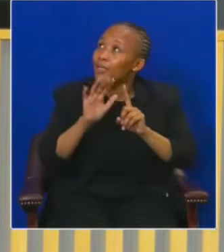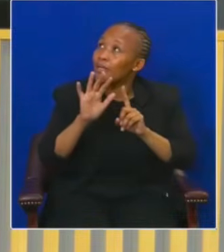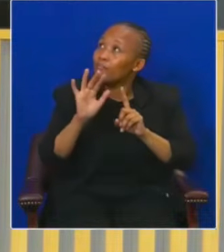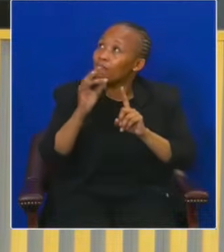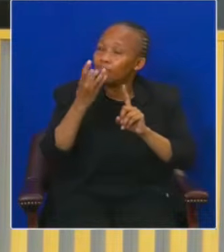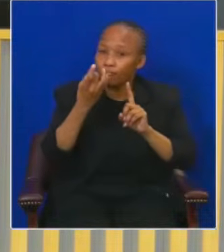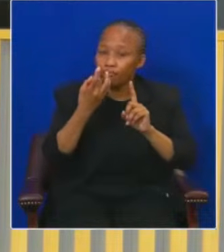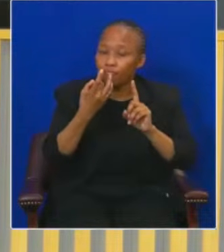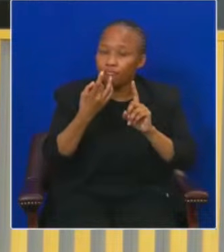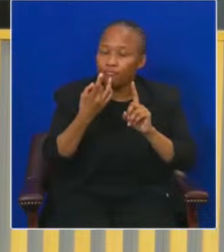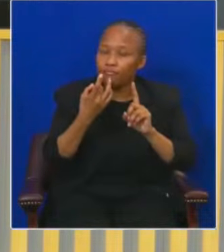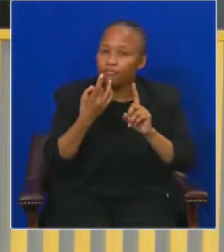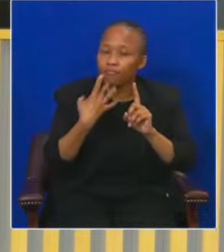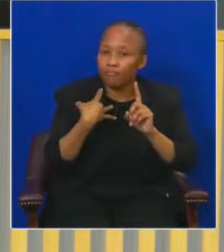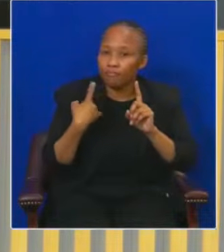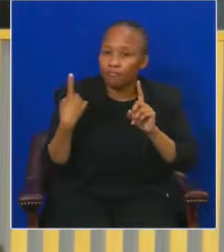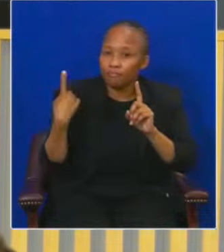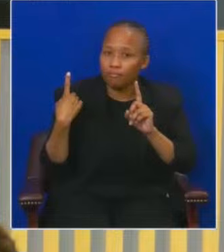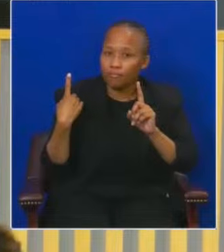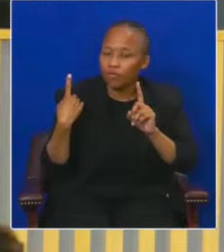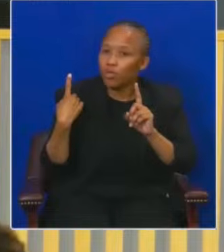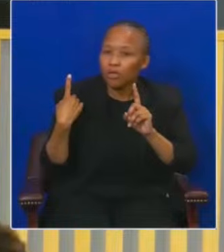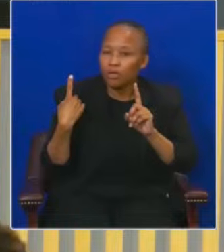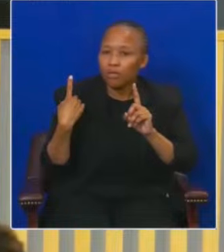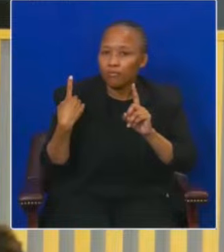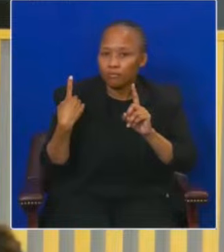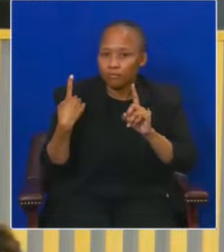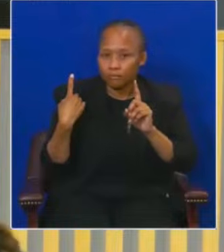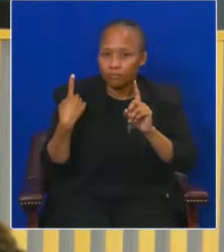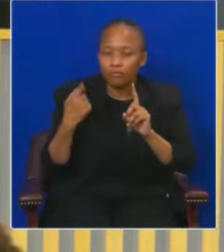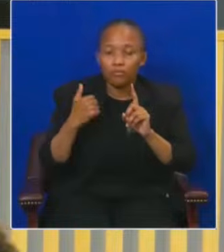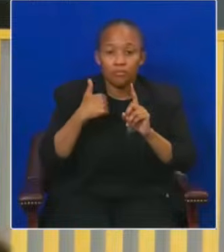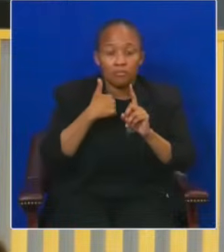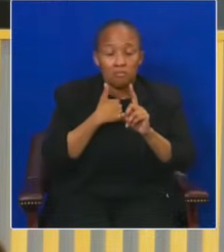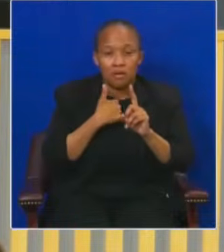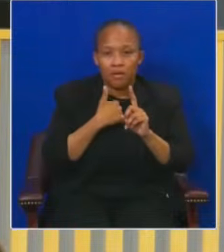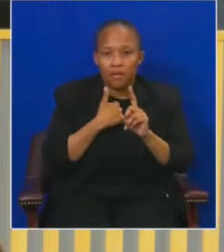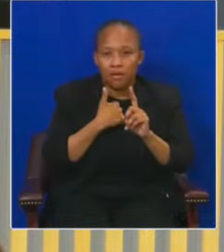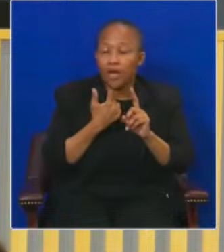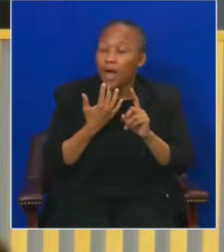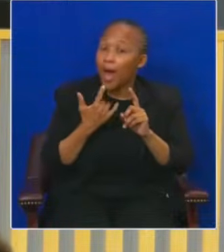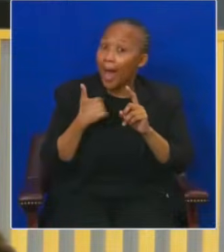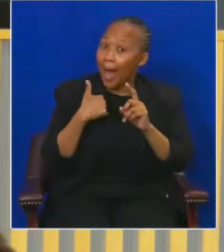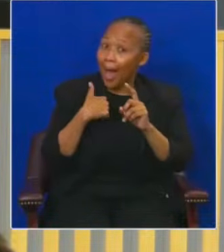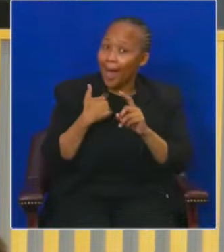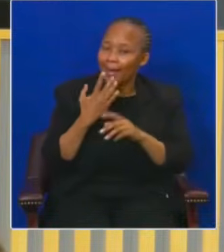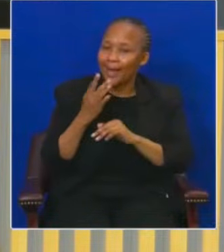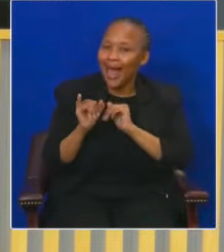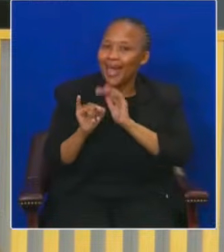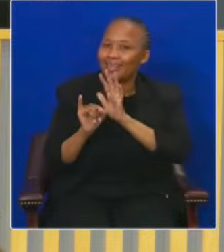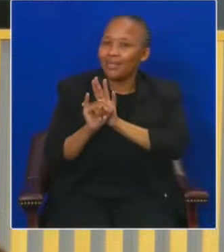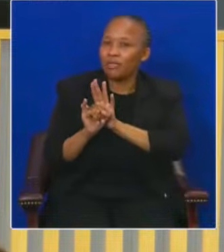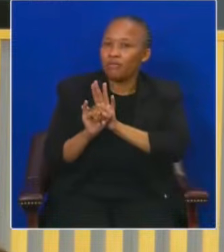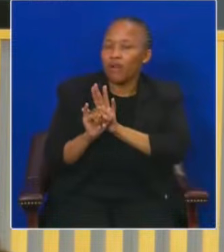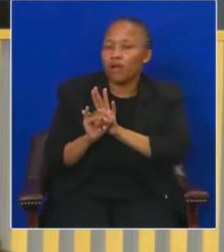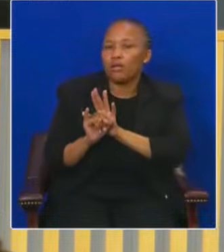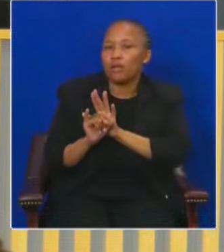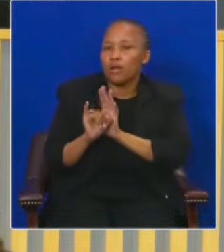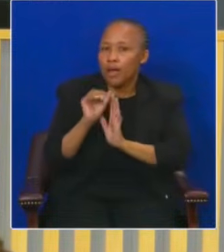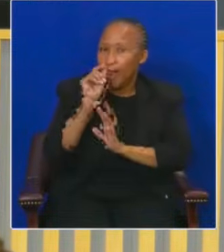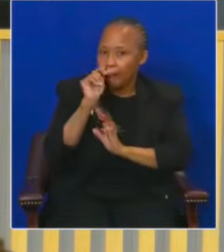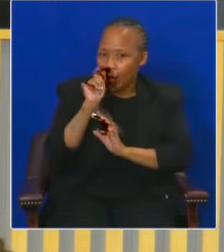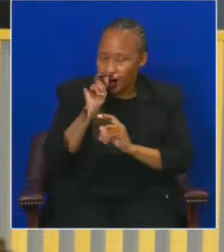other than myself that I have identified the man in white shirt